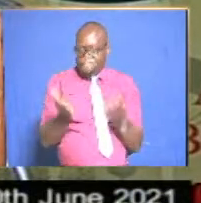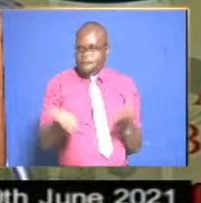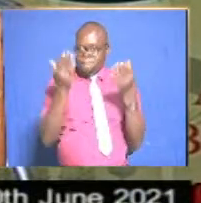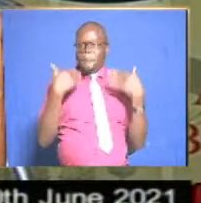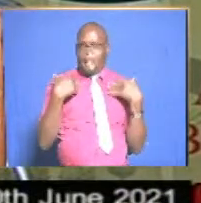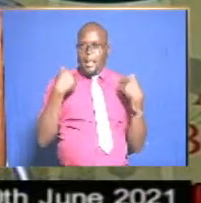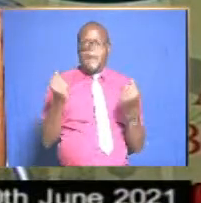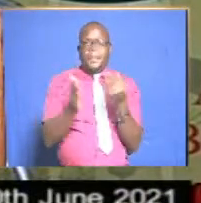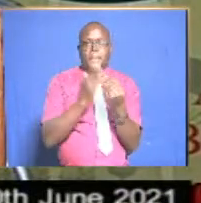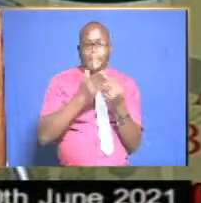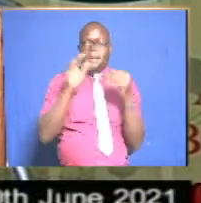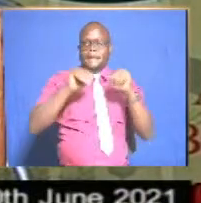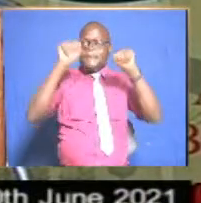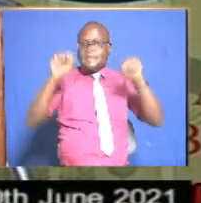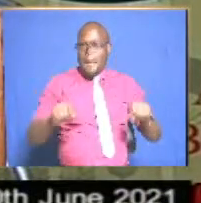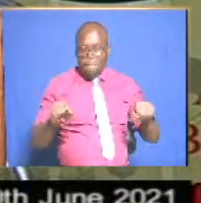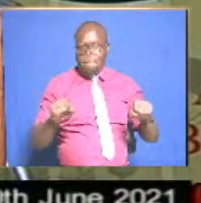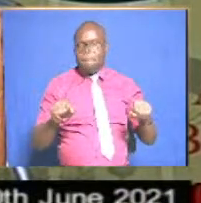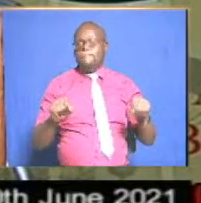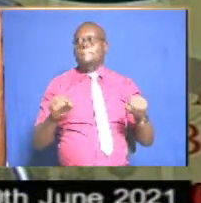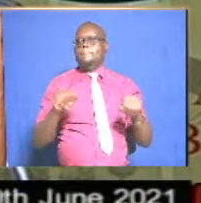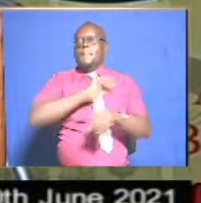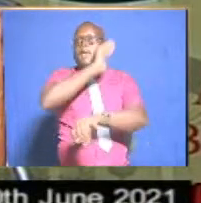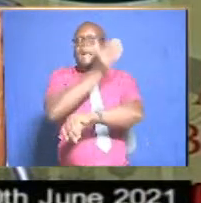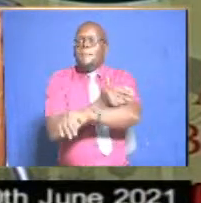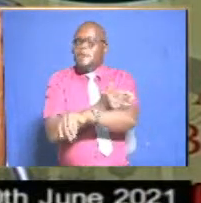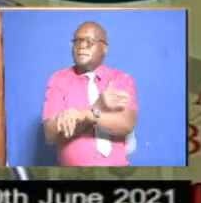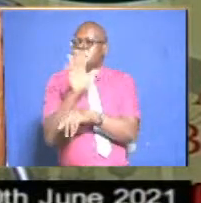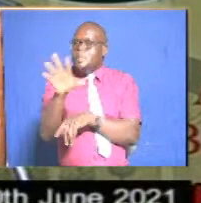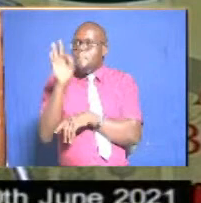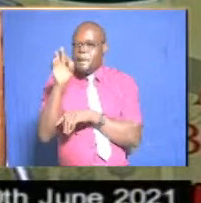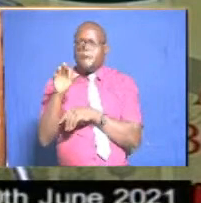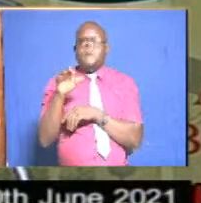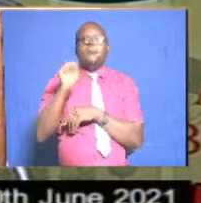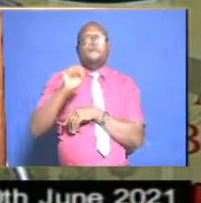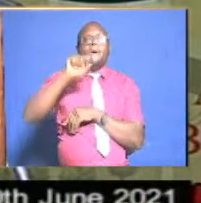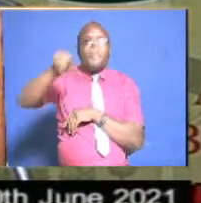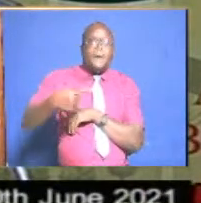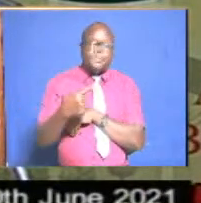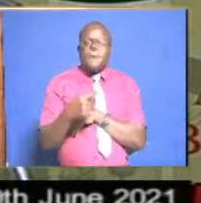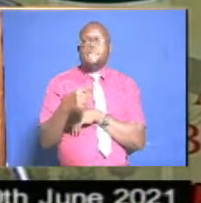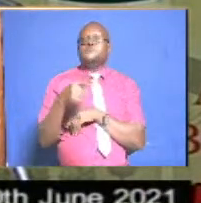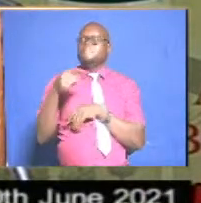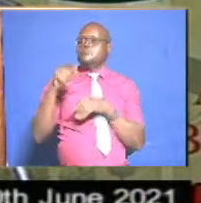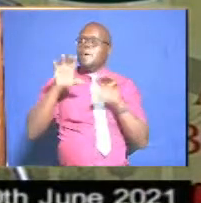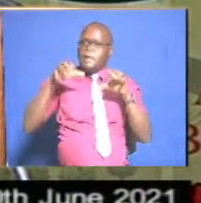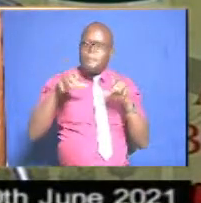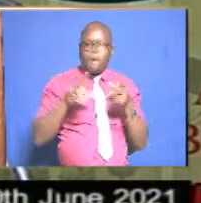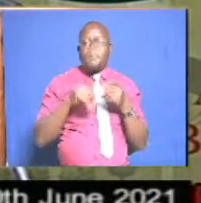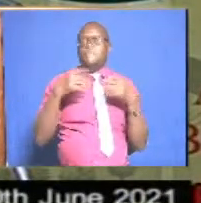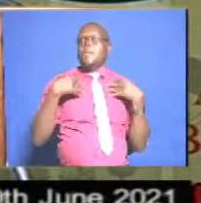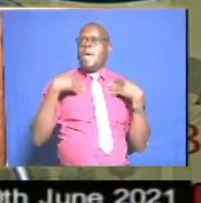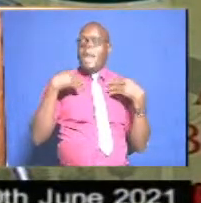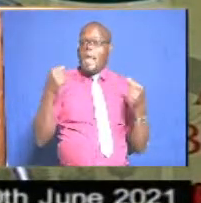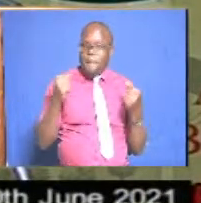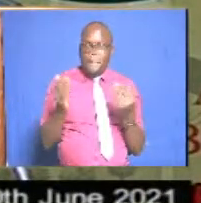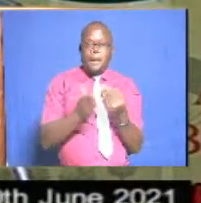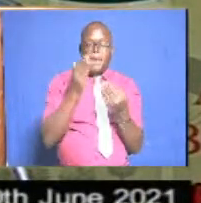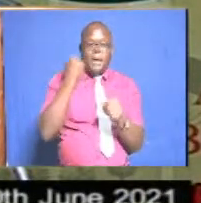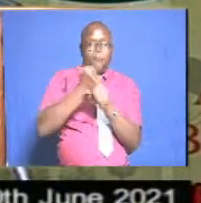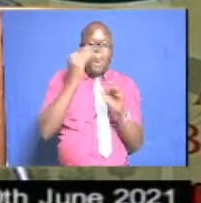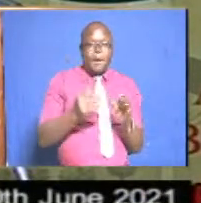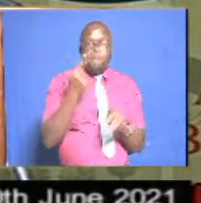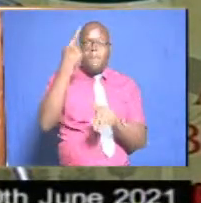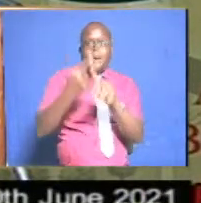healthcare system capacity by recruiting 5,000 diploma and certificate level healthcare workers for